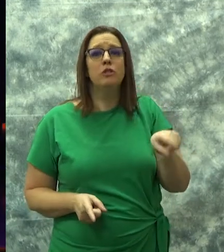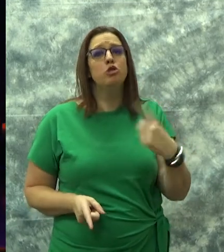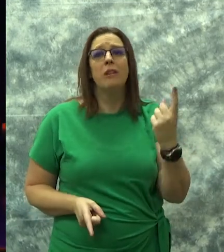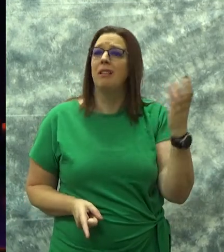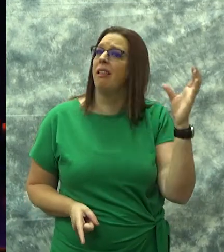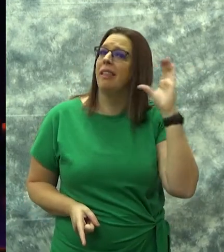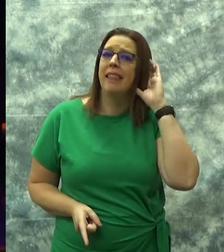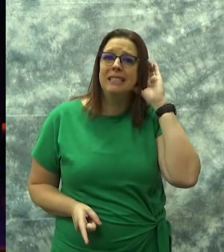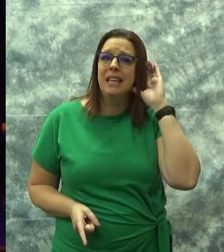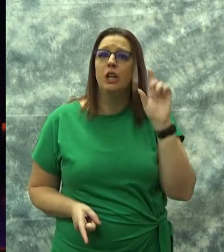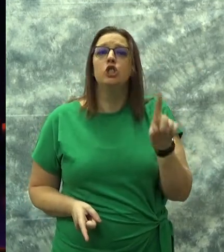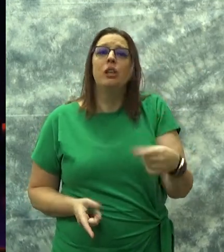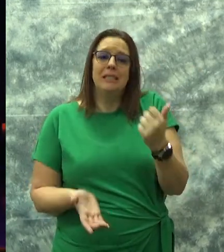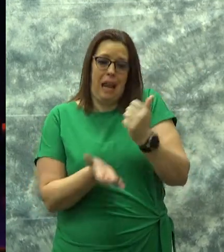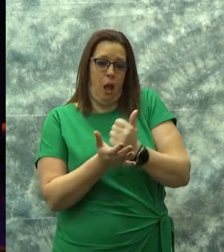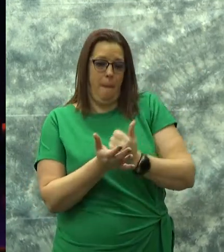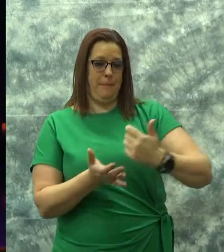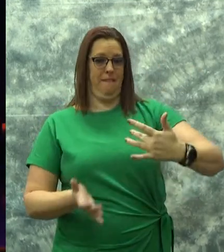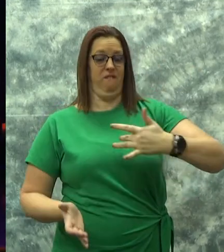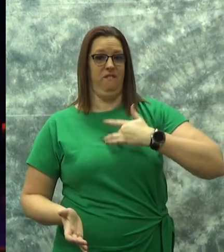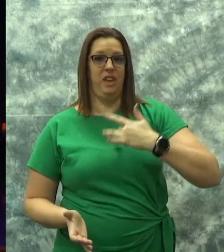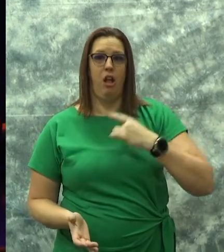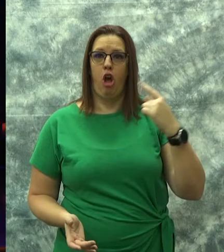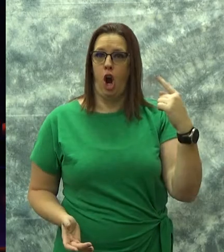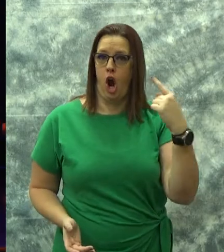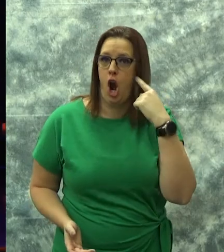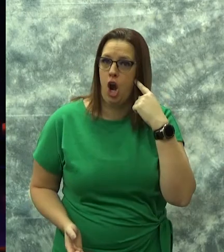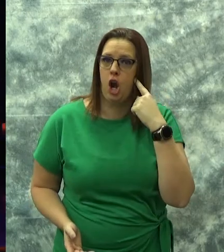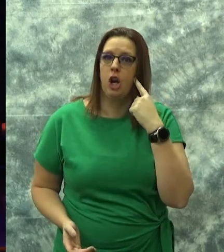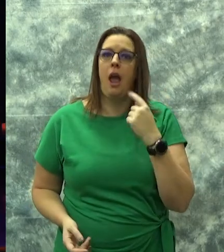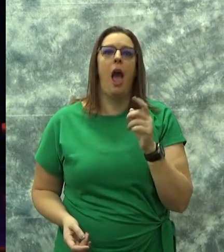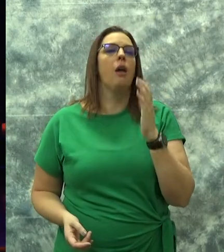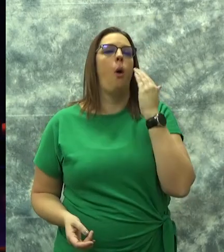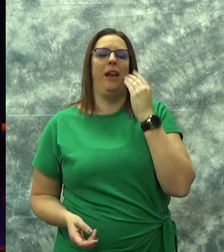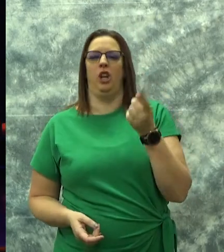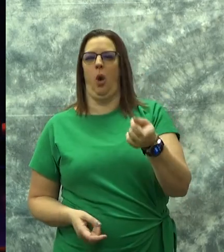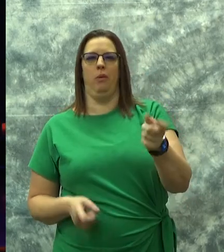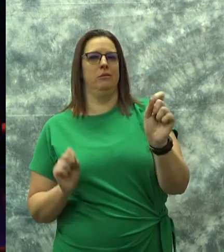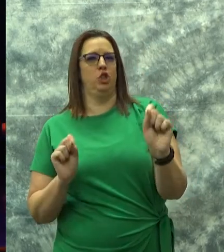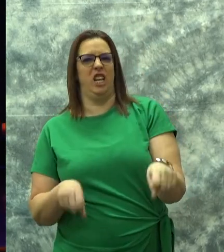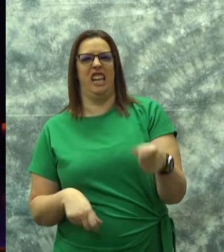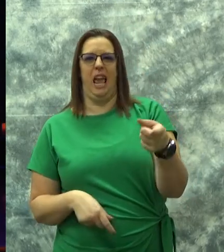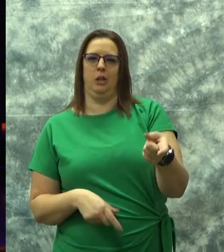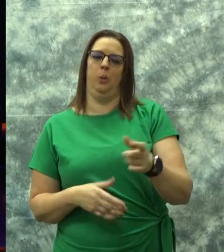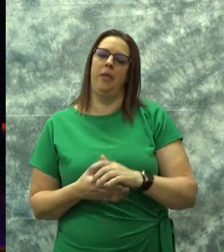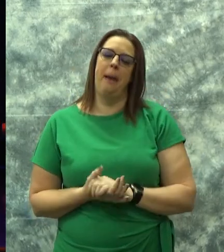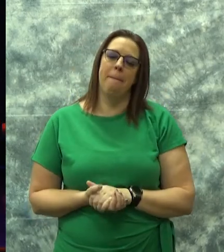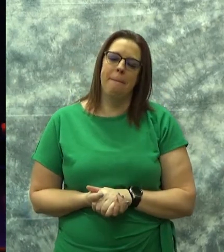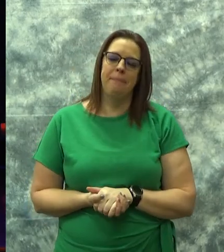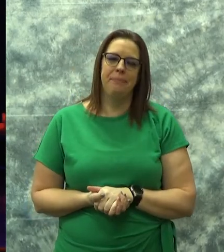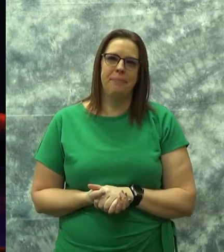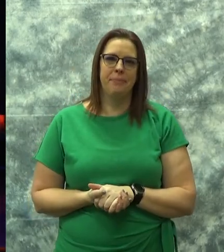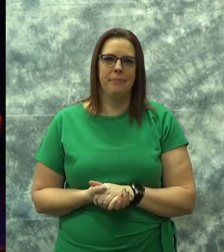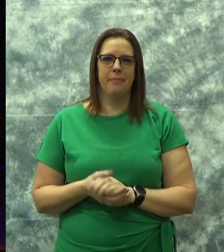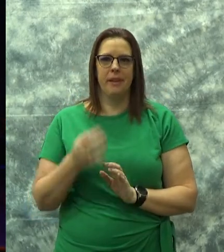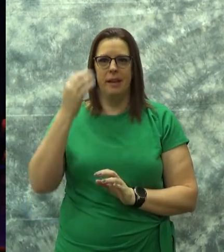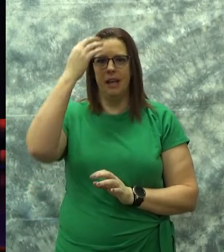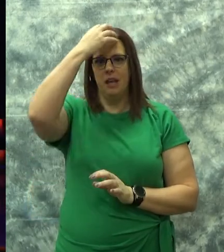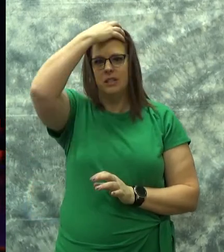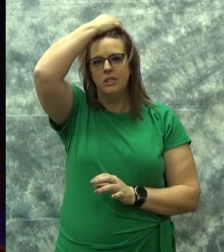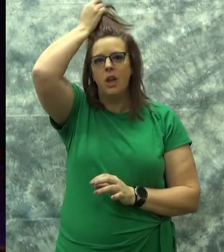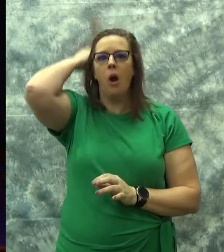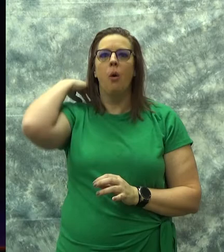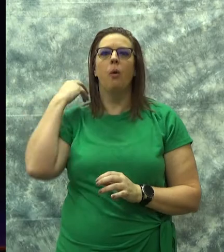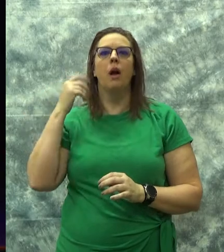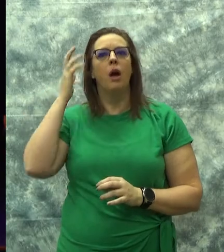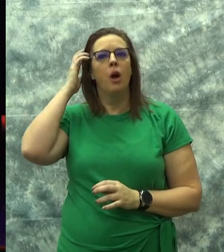right now is just, can you listen to me? Can you just help me feel heard? And I know her. She can do that. Of course she can do that.